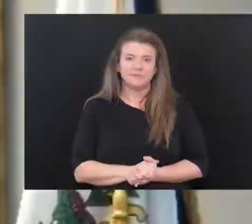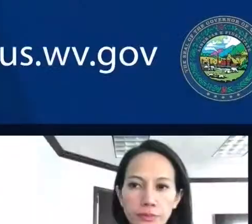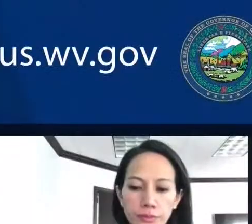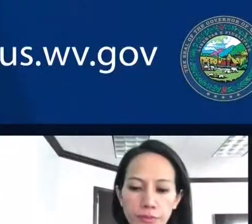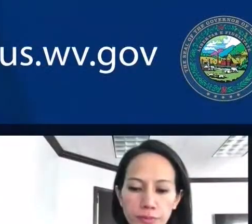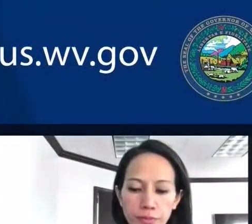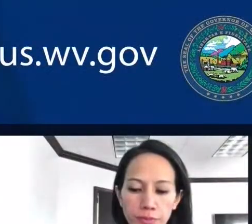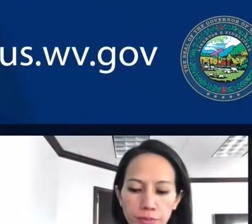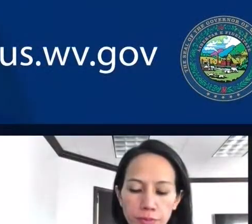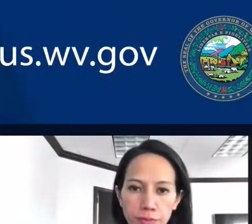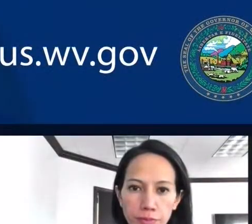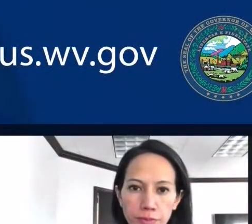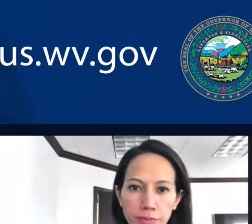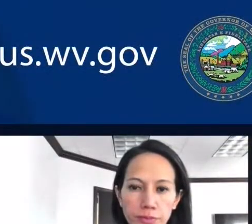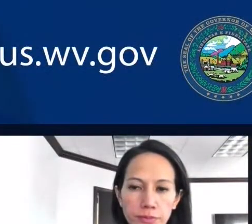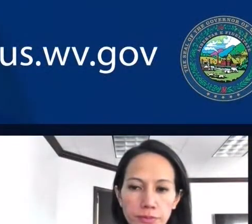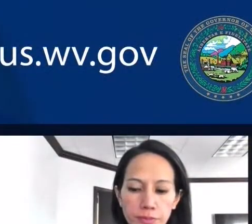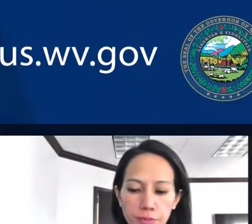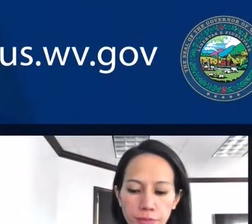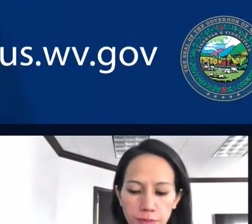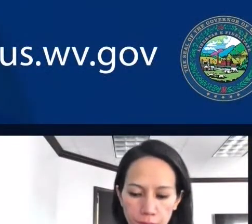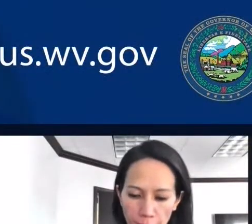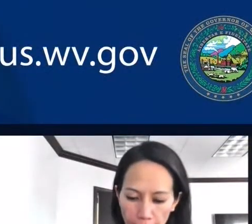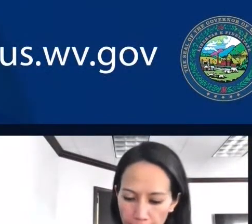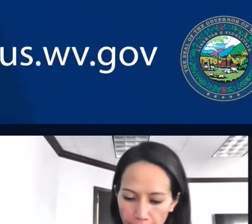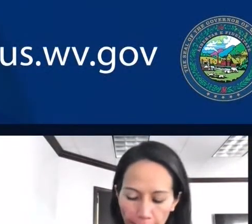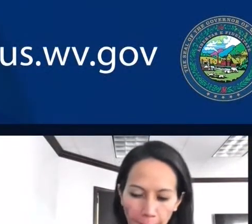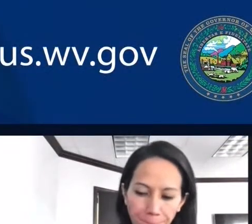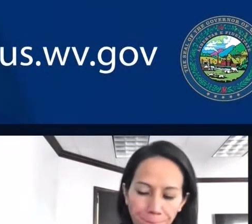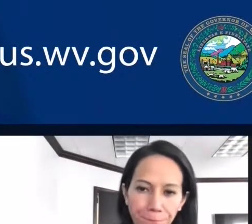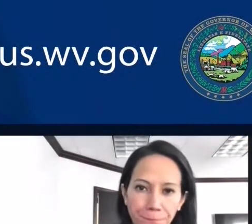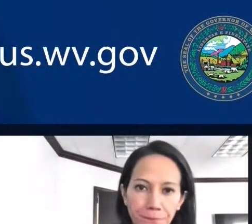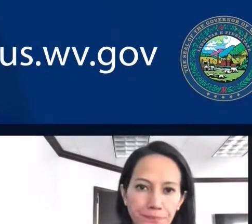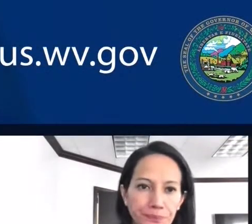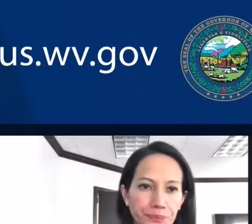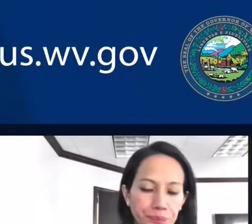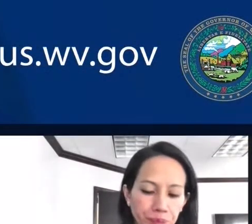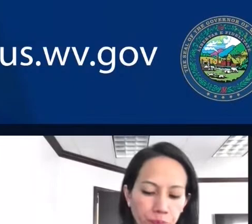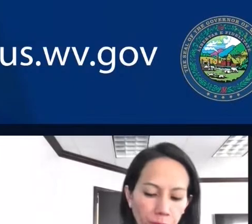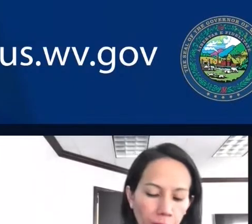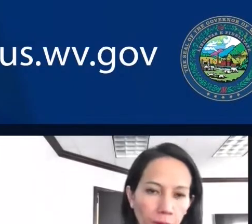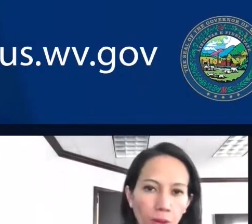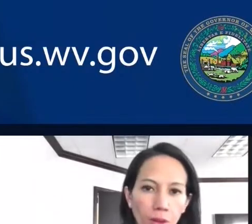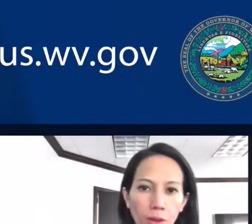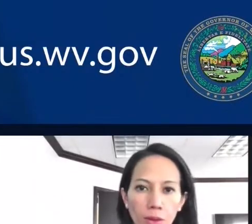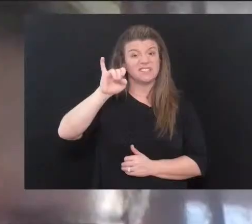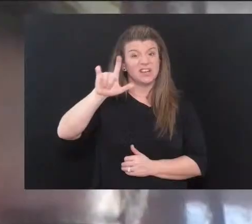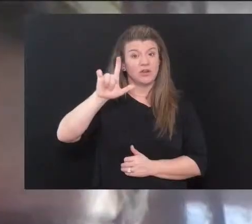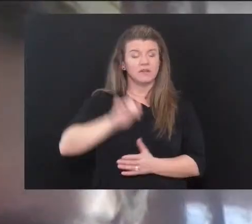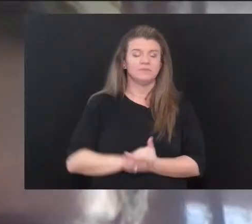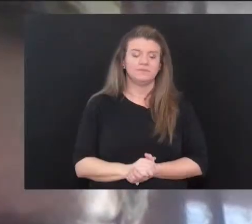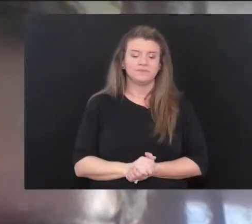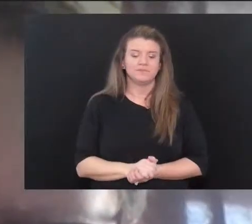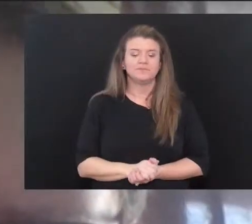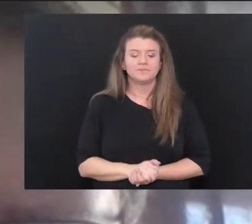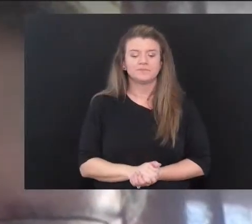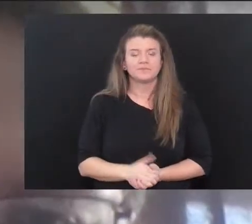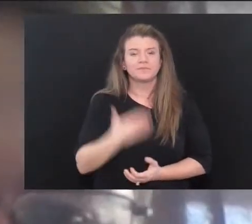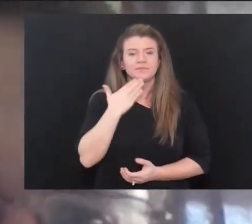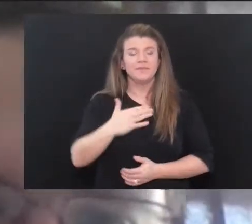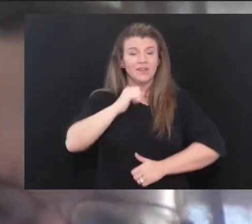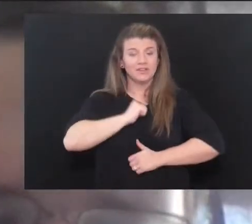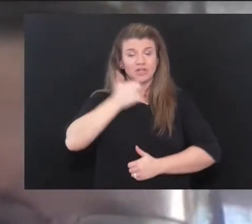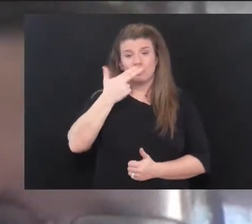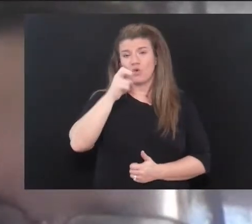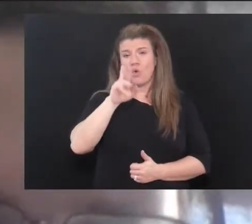All right, thank you, Kimberly. Next to Evan Bevins with the Parkersburg News and Sentinel. Yes, thank you. General Hoyer, you